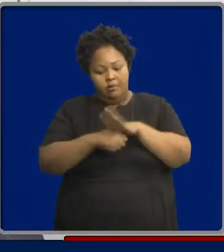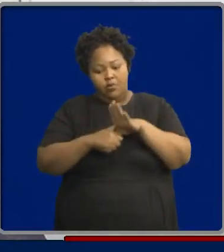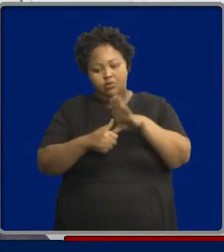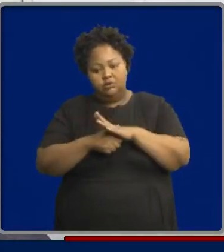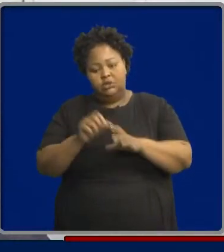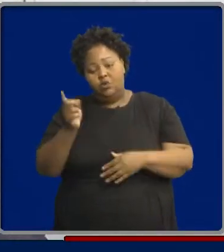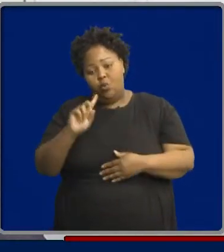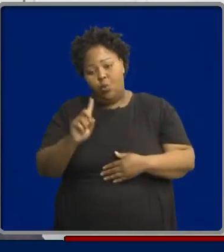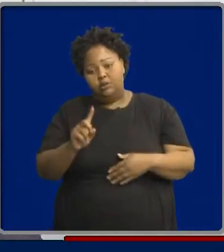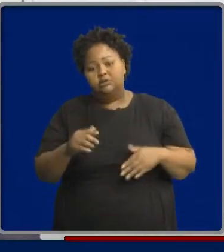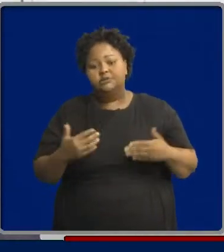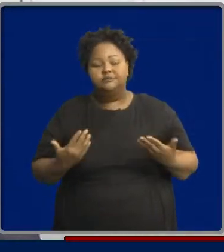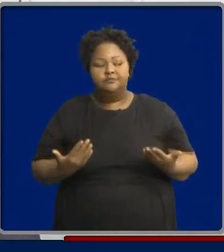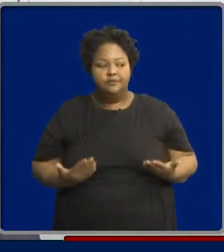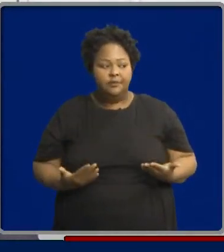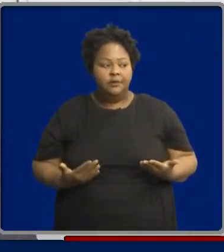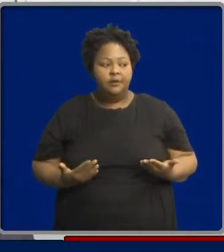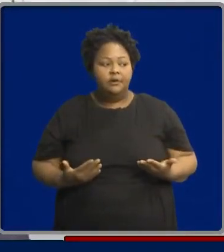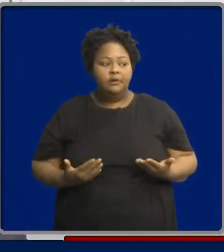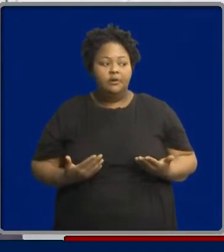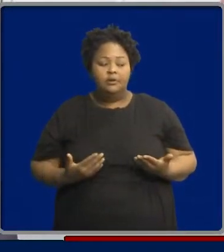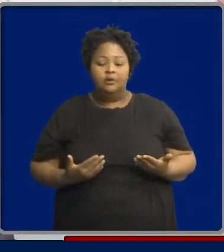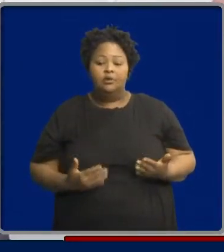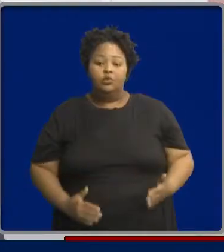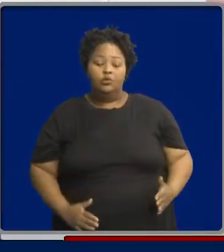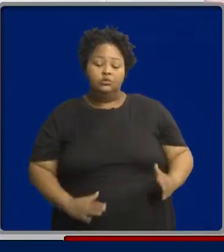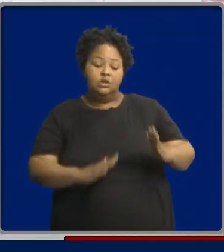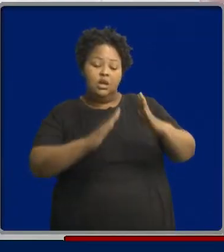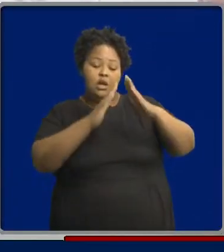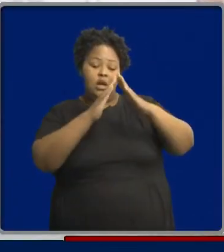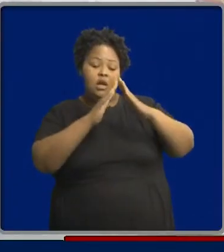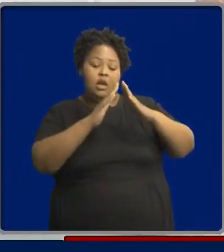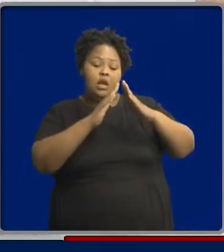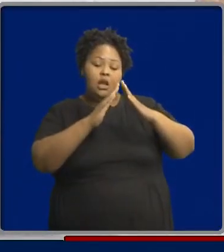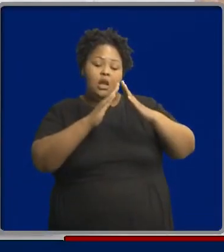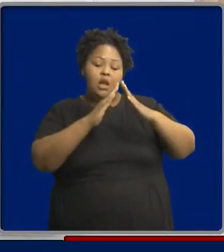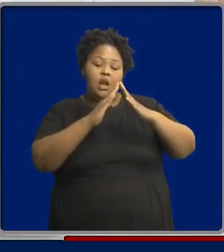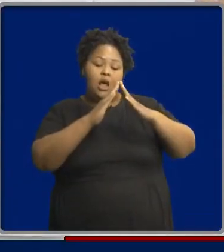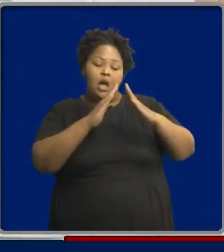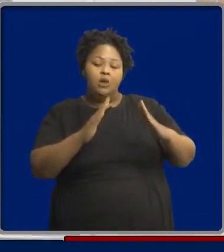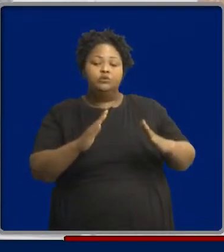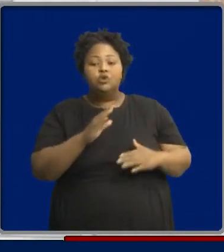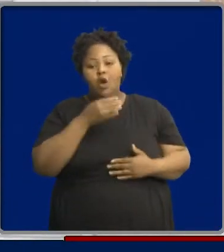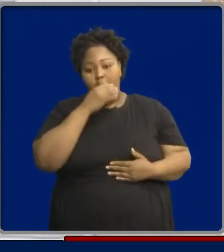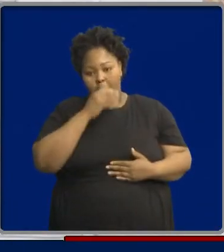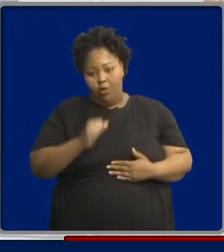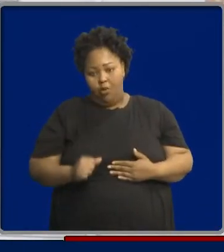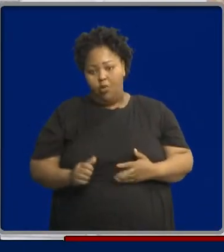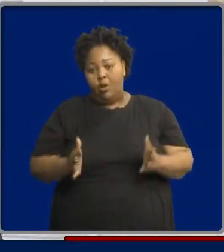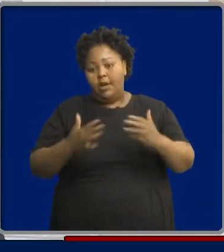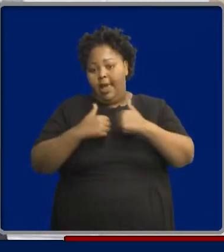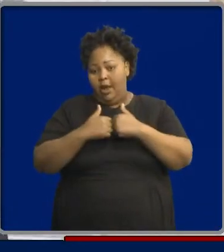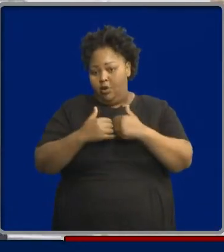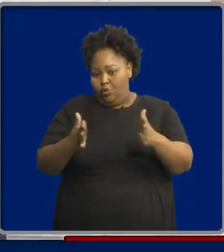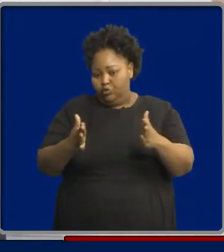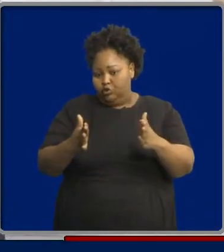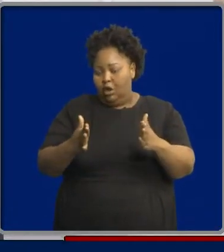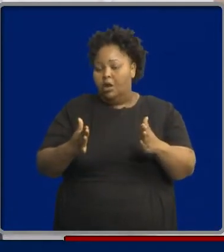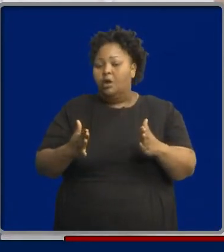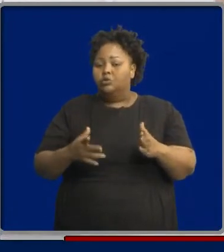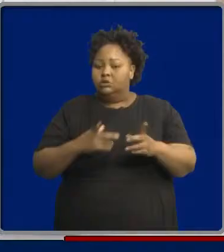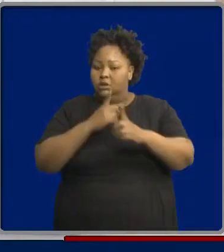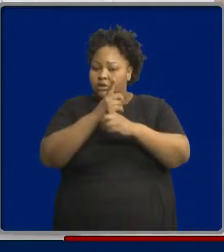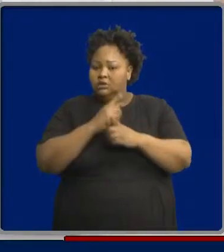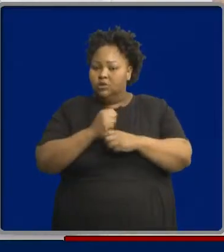Ngutsi Indlu Yakamakoko, the house that was used to launch the onslaught on South Africa,